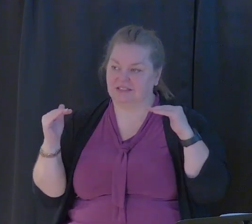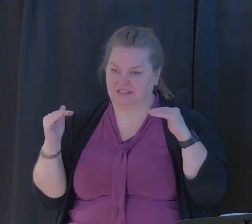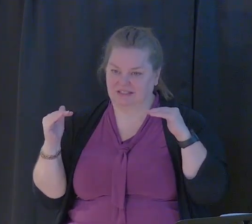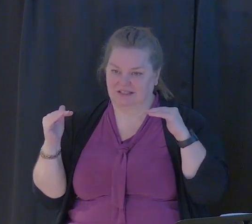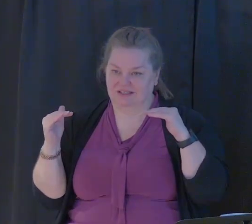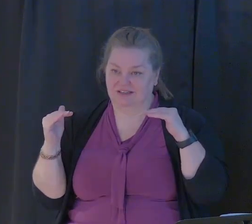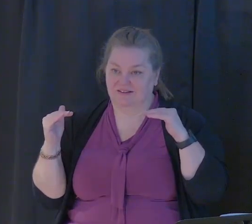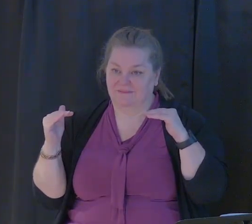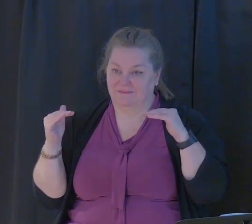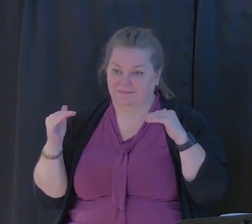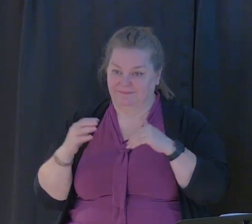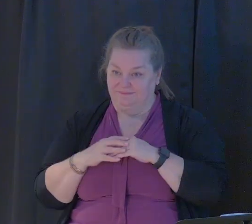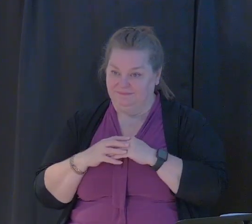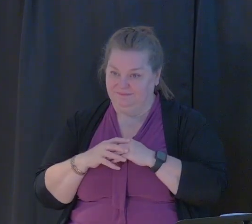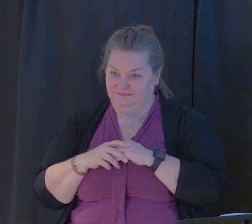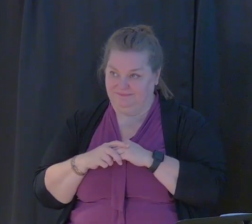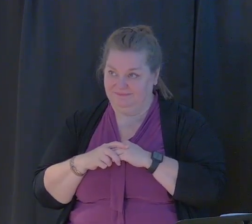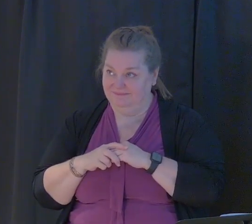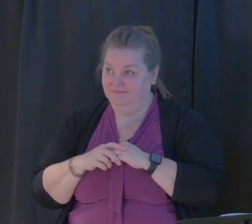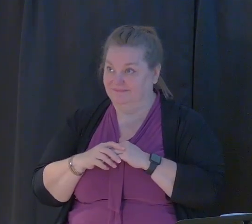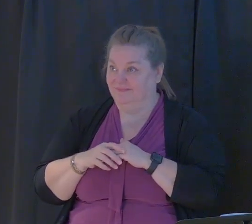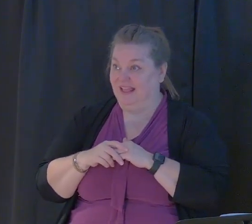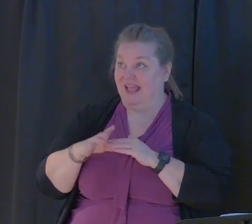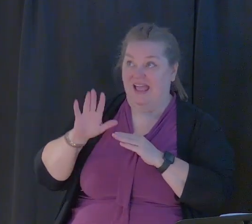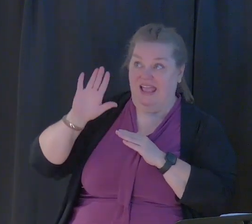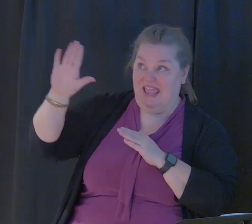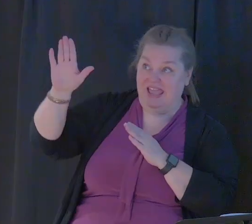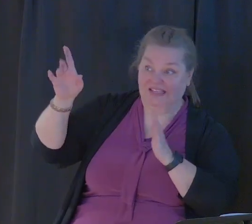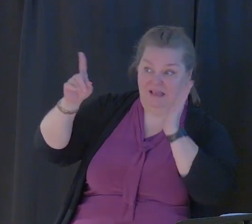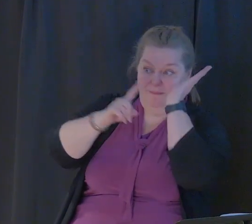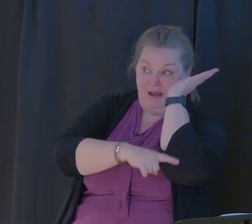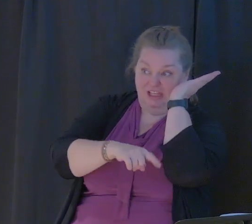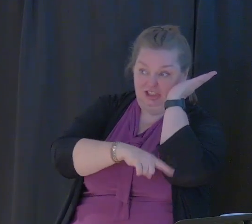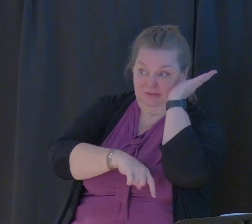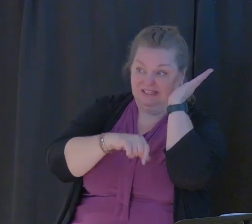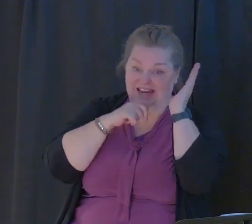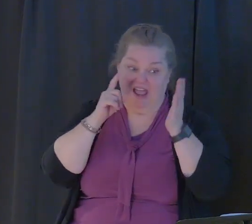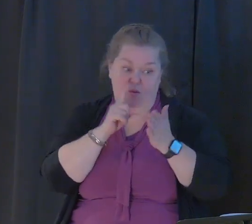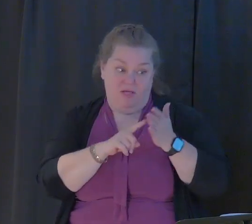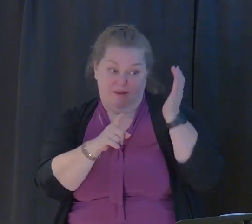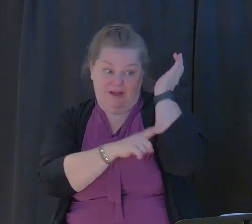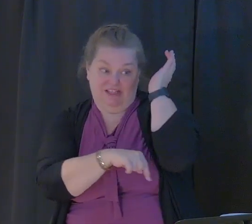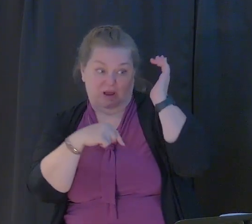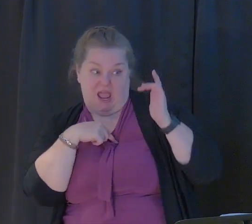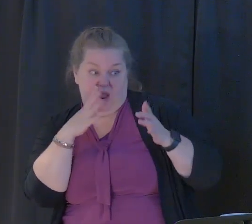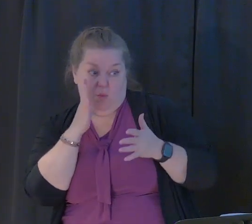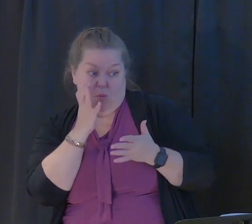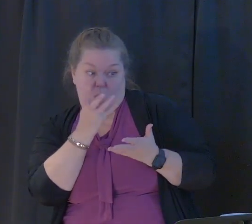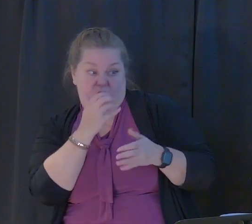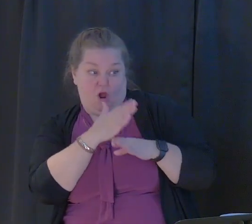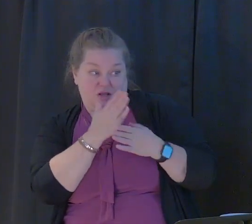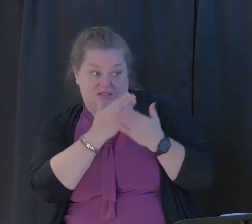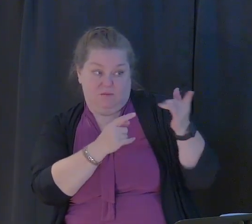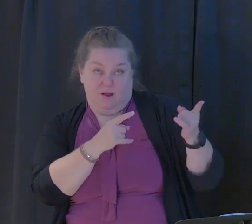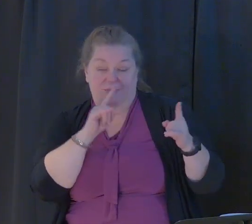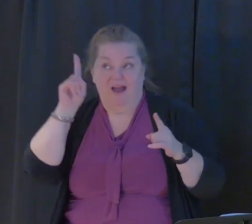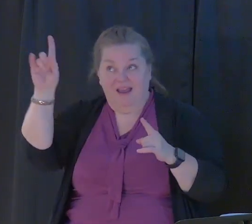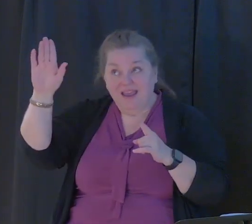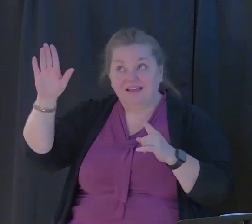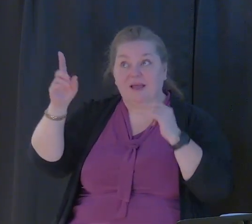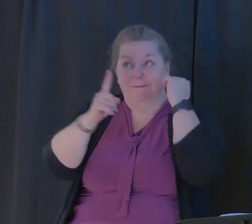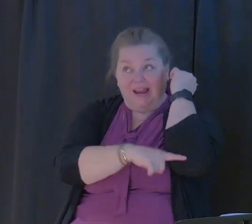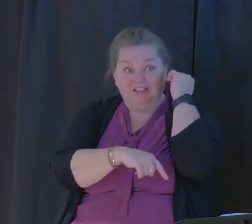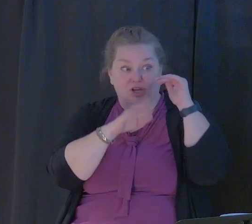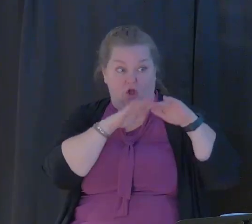And his punishment may not be the punishment I want to afflict upon somebody, but his punishment will be just. It will be